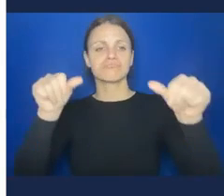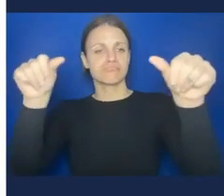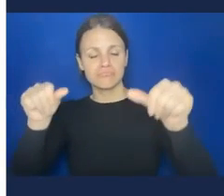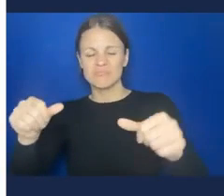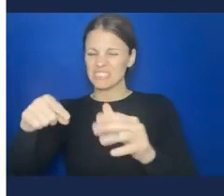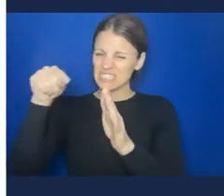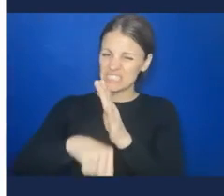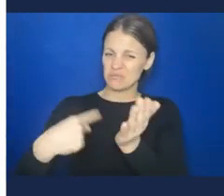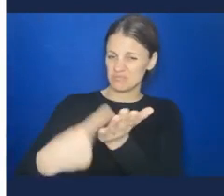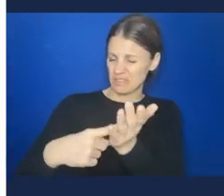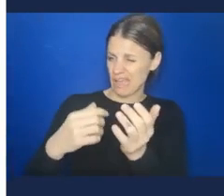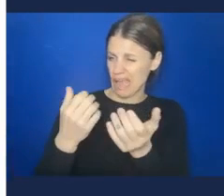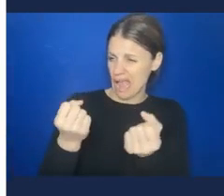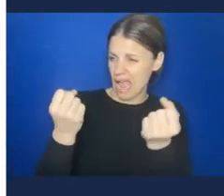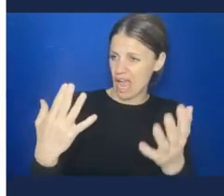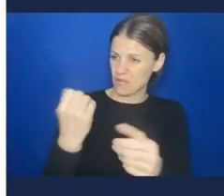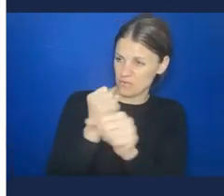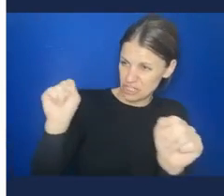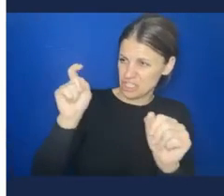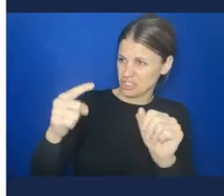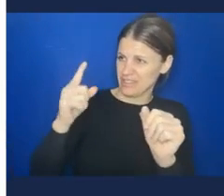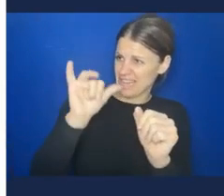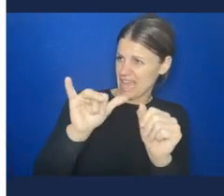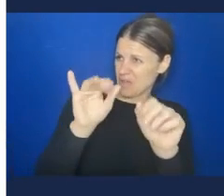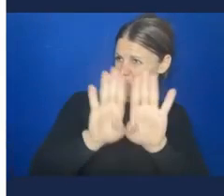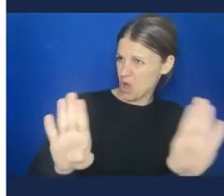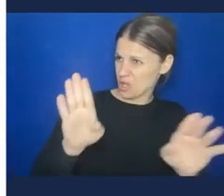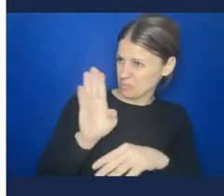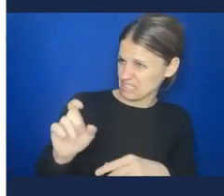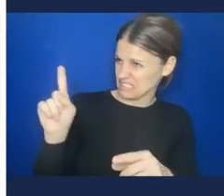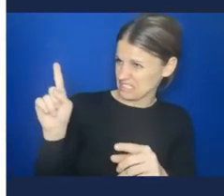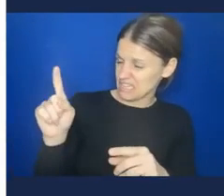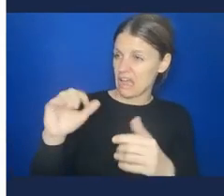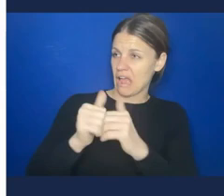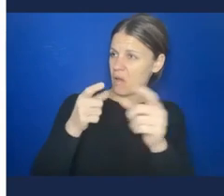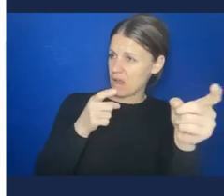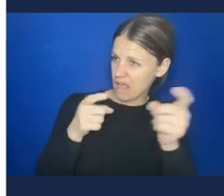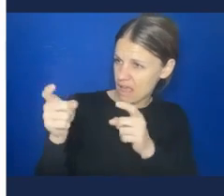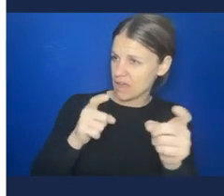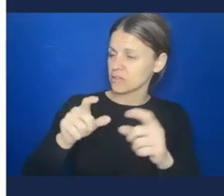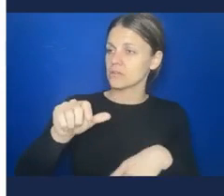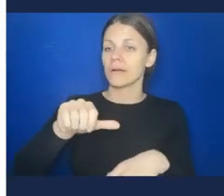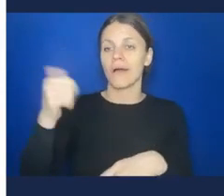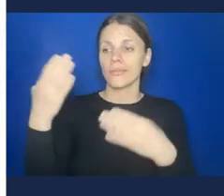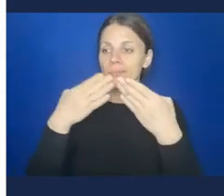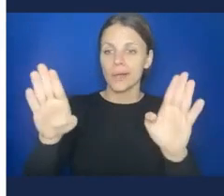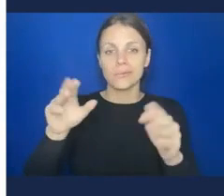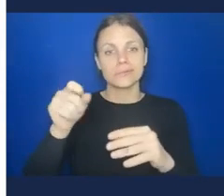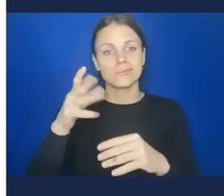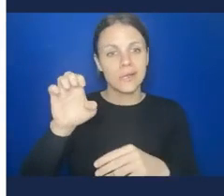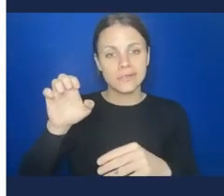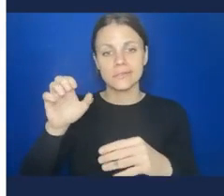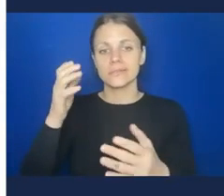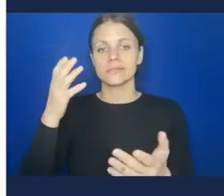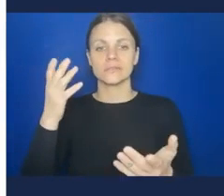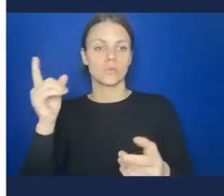free should this free speech wall be, and how do we want to handle other public spaces that